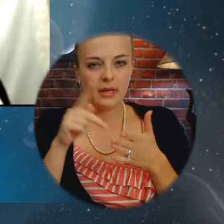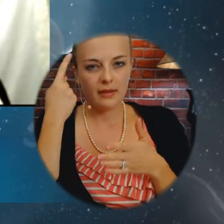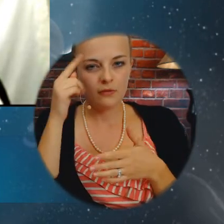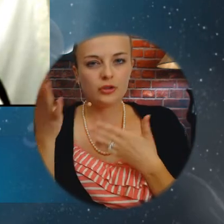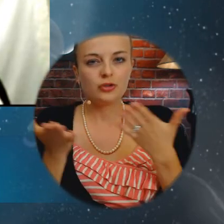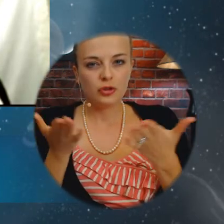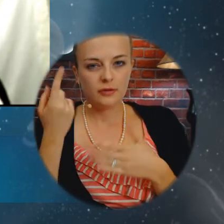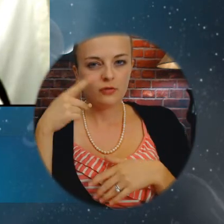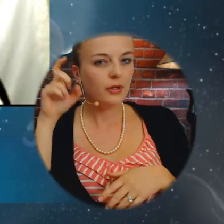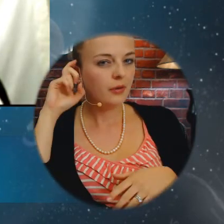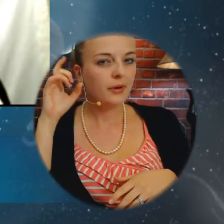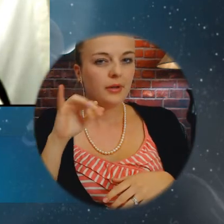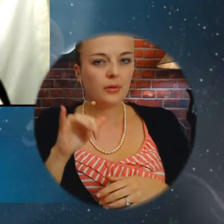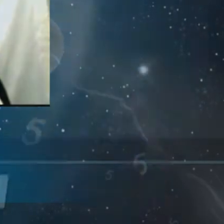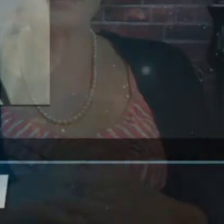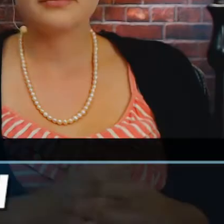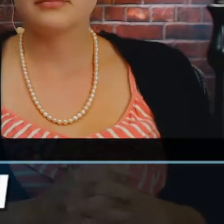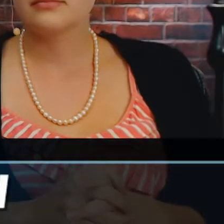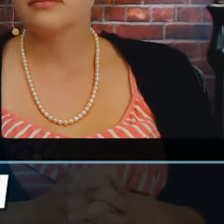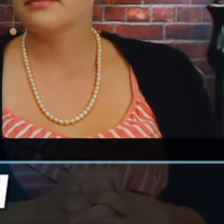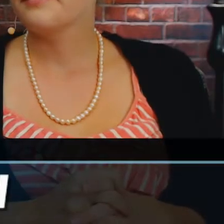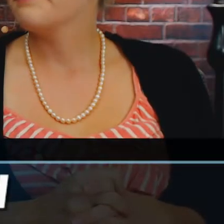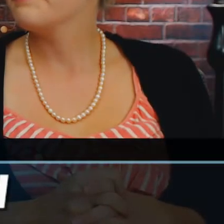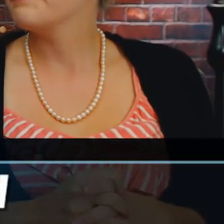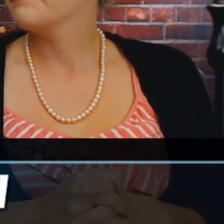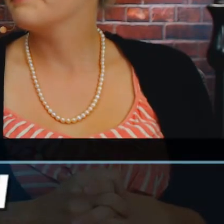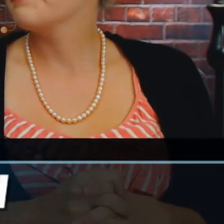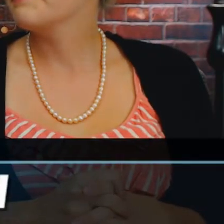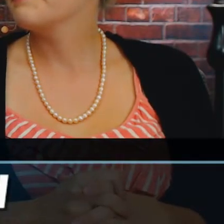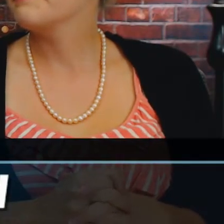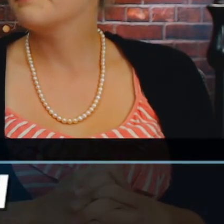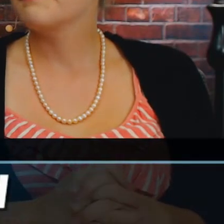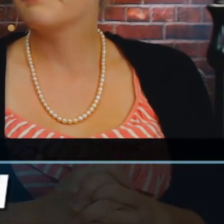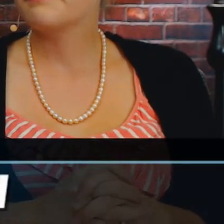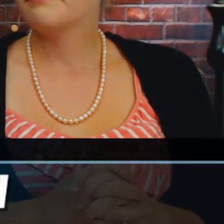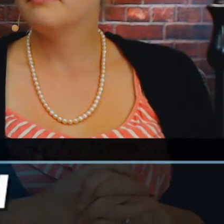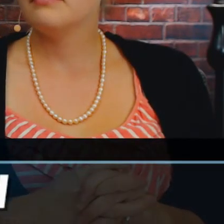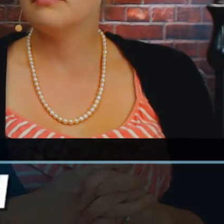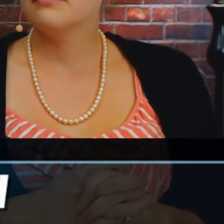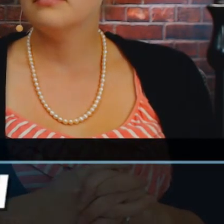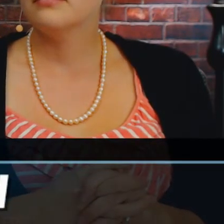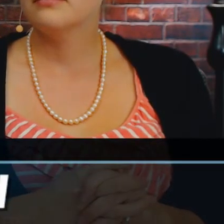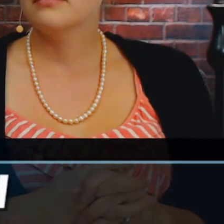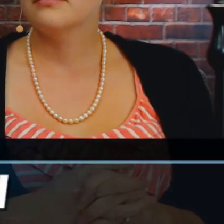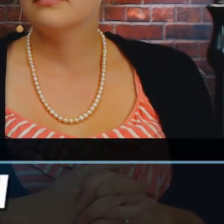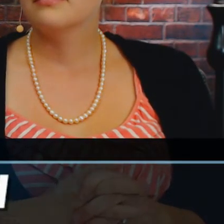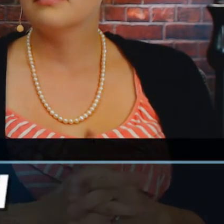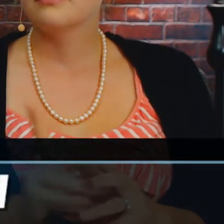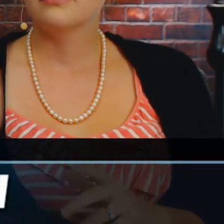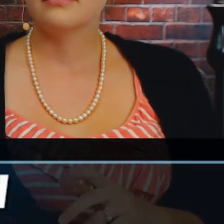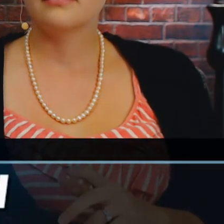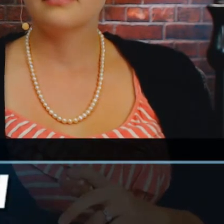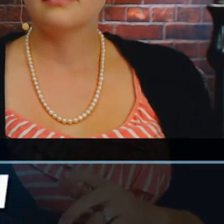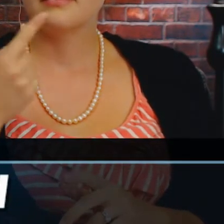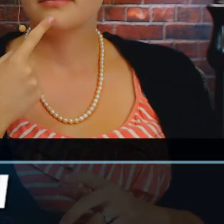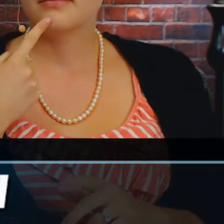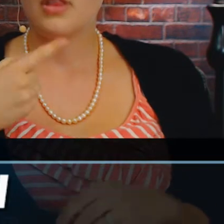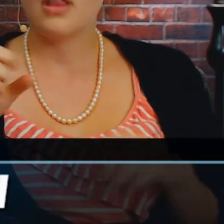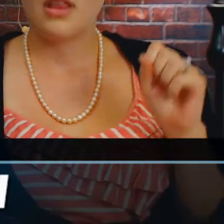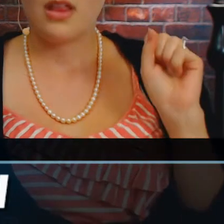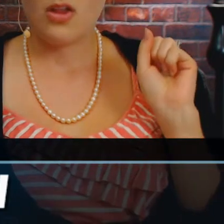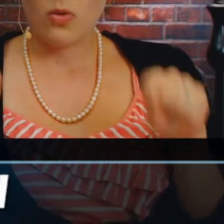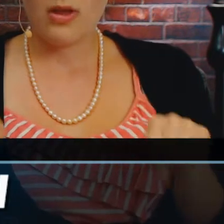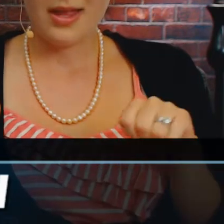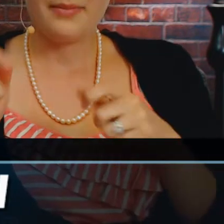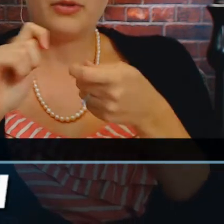And I got from our conversation there that you're actually able to tweak the Beltone first to each individual